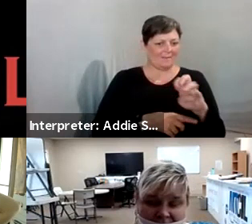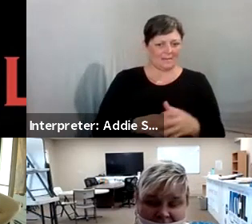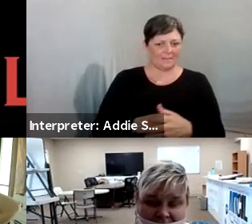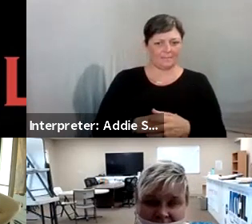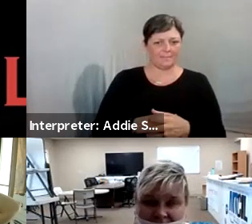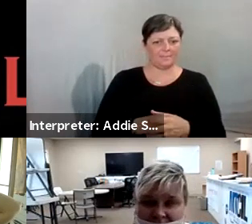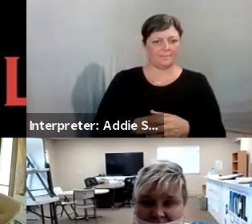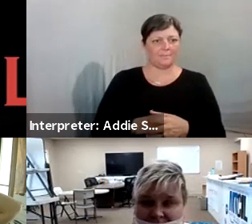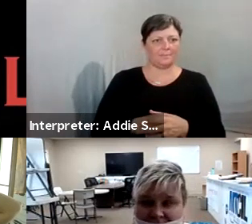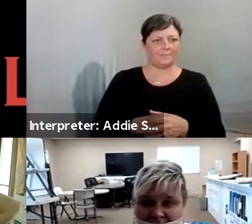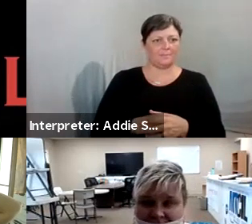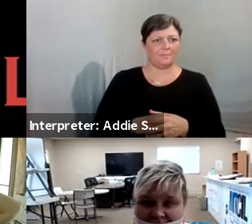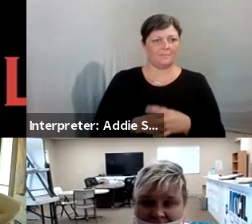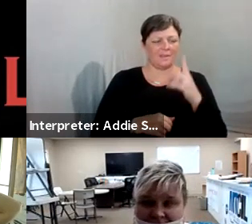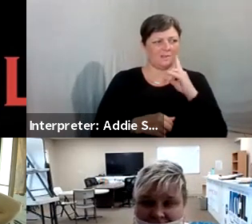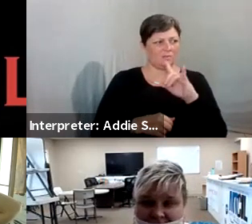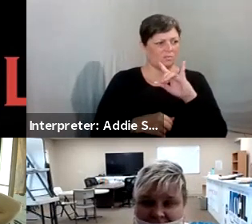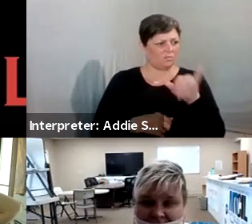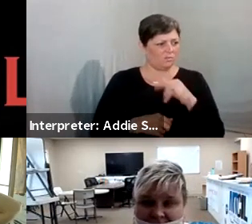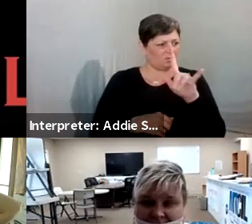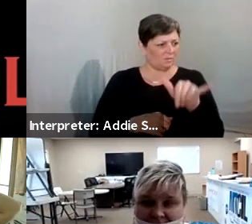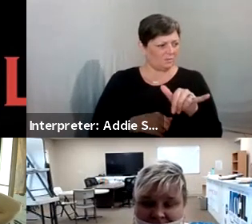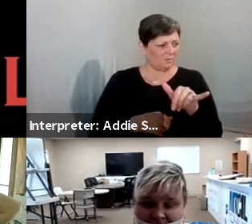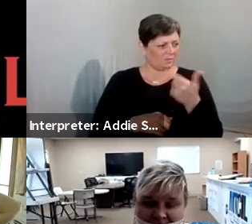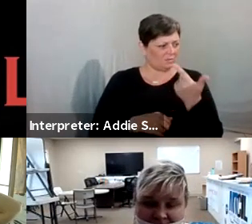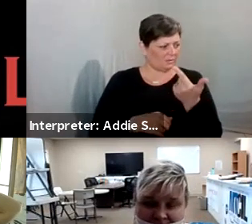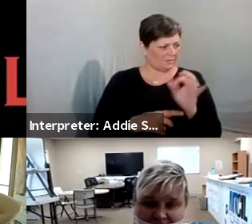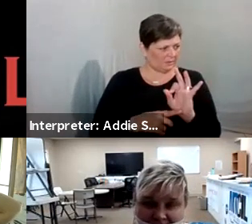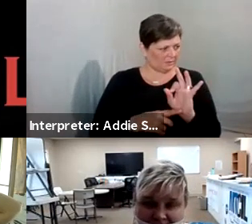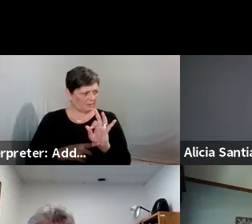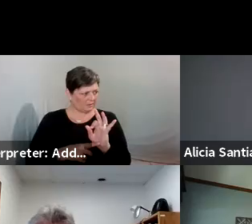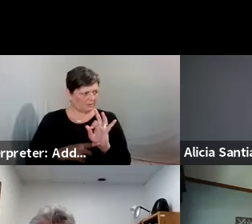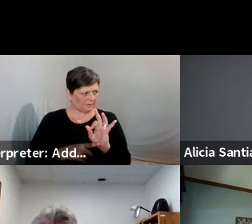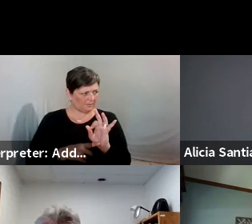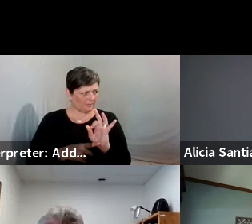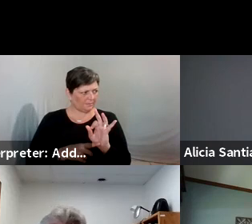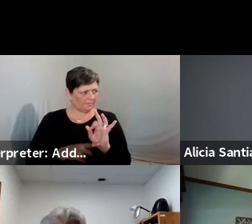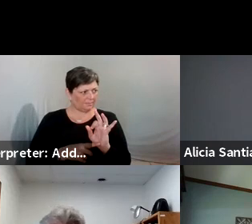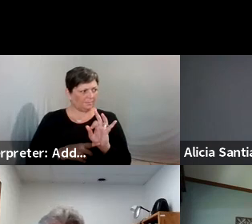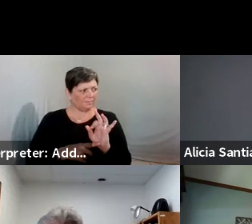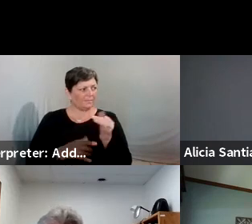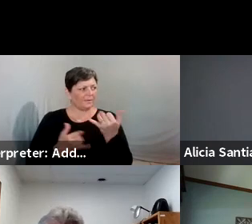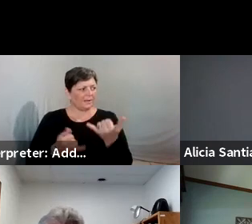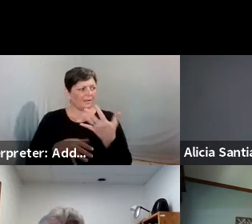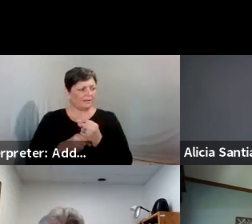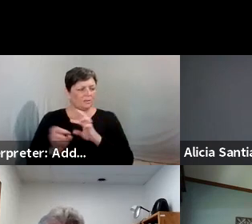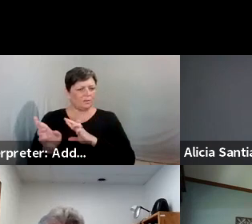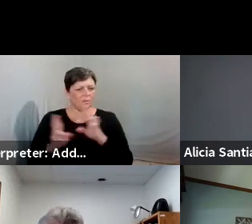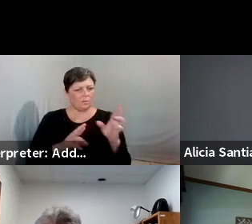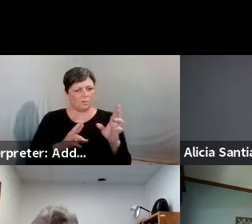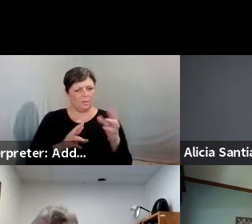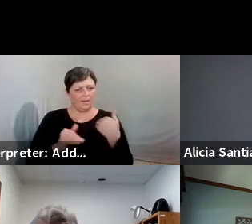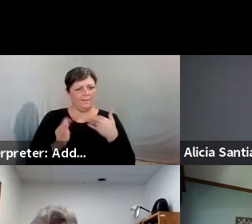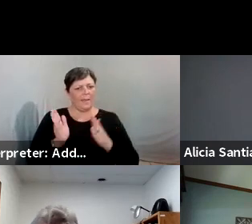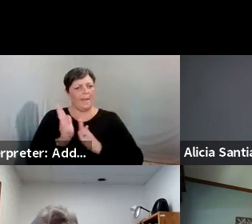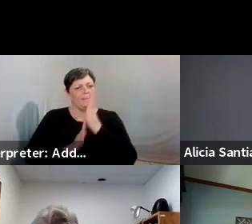That would have been July 29th. And we're getting ready to have a sort of a picnic